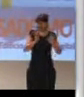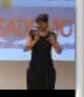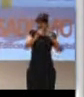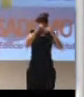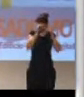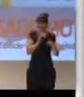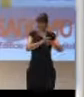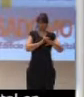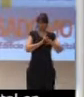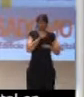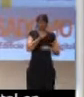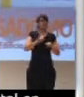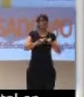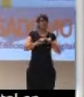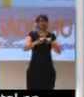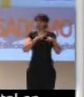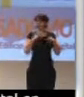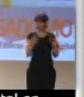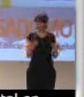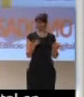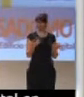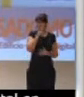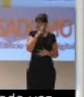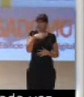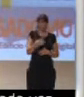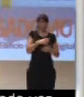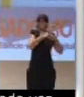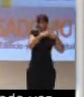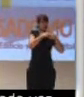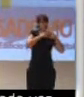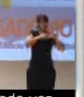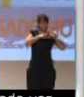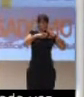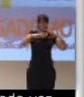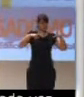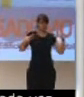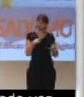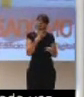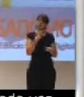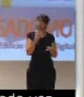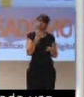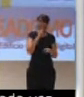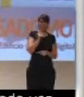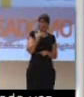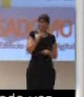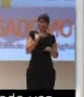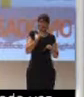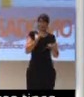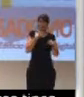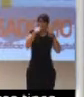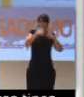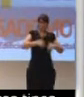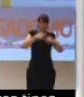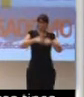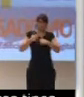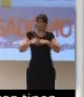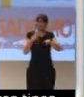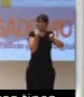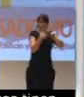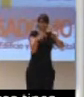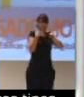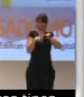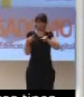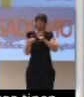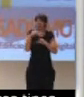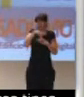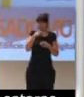So the digital home environment is characterized because increasingly more users have different types of devices in